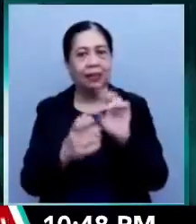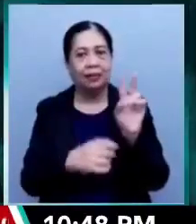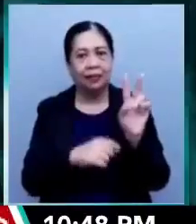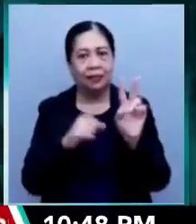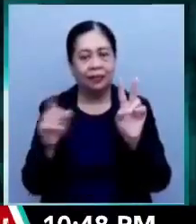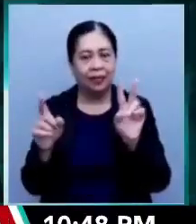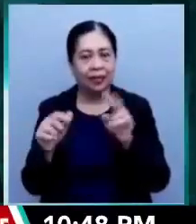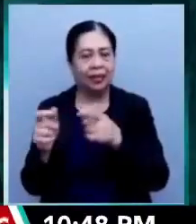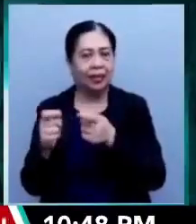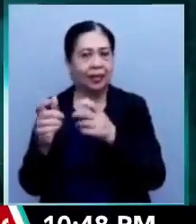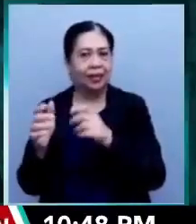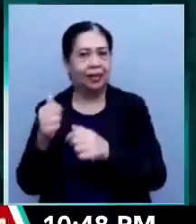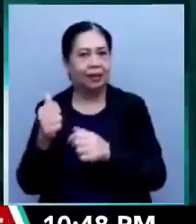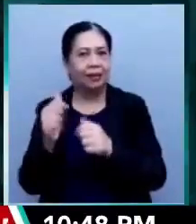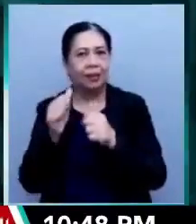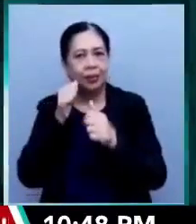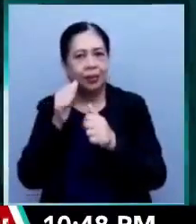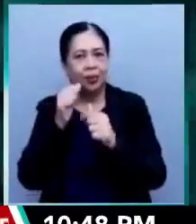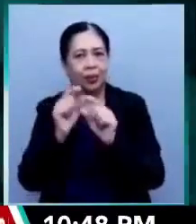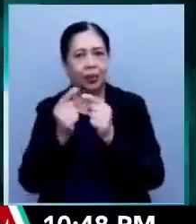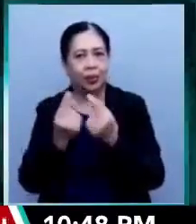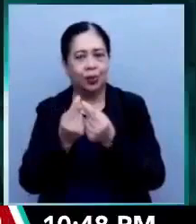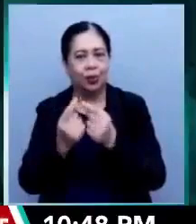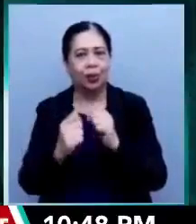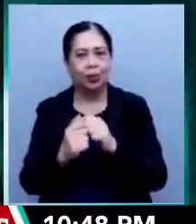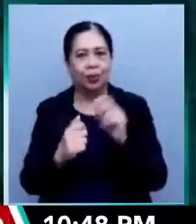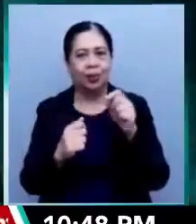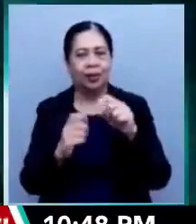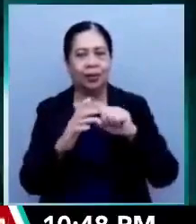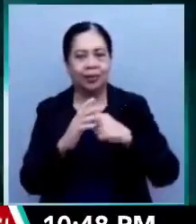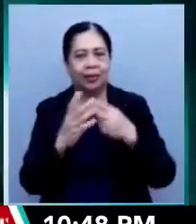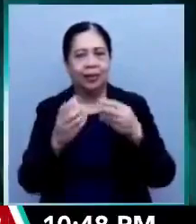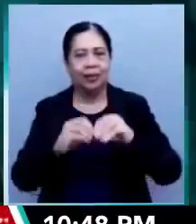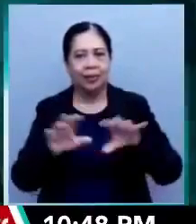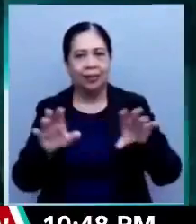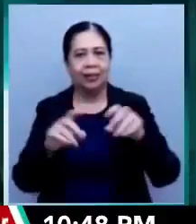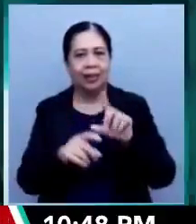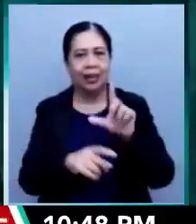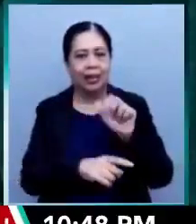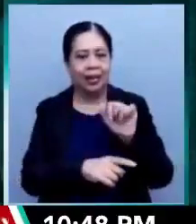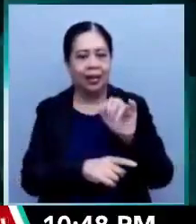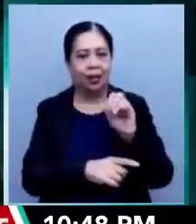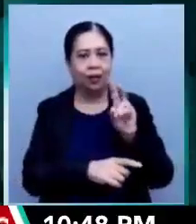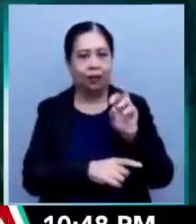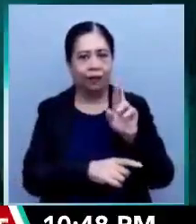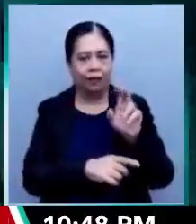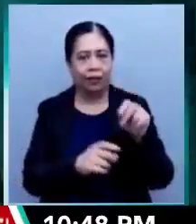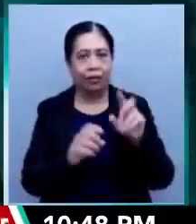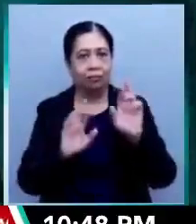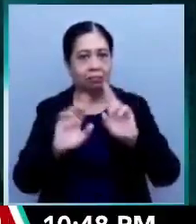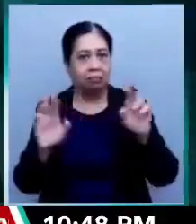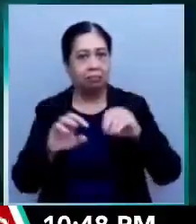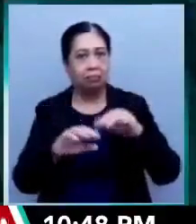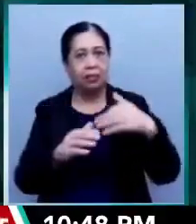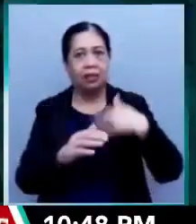ng K-pop girl group. Sa kanyang debut solo album na Layover, na for release na next month.